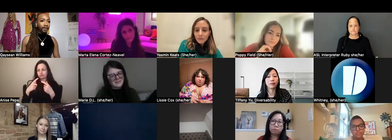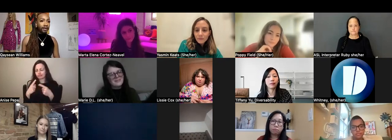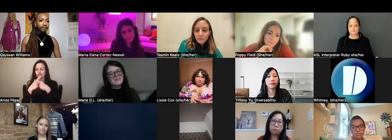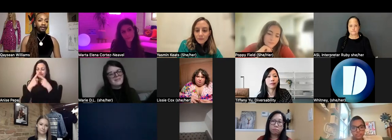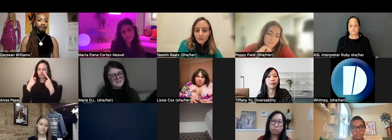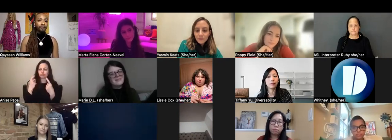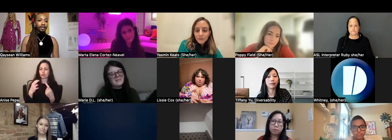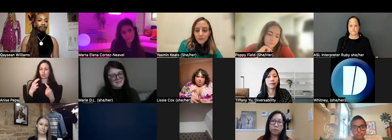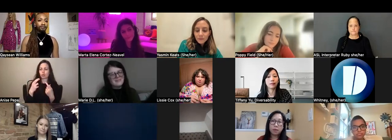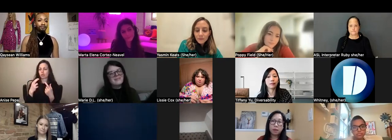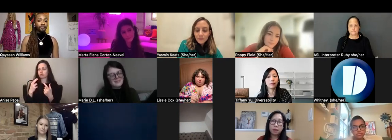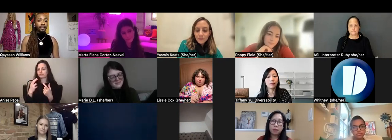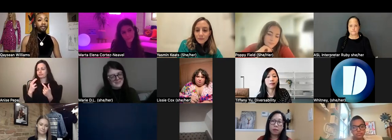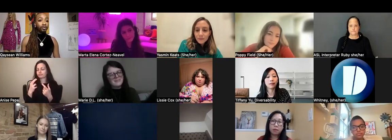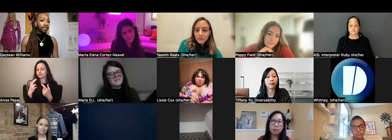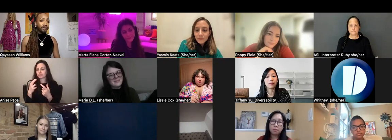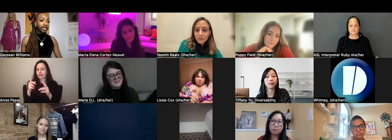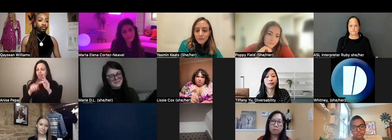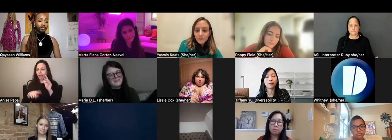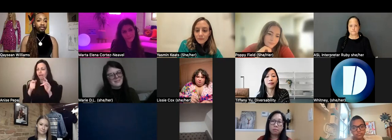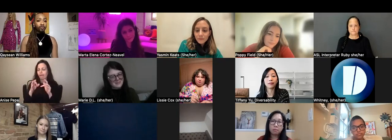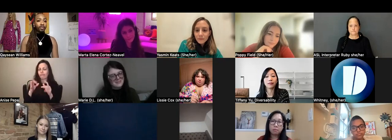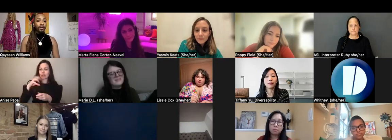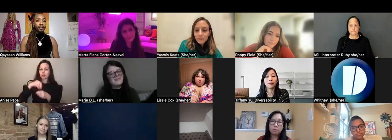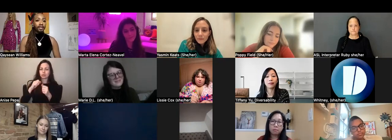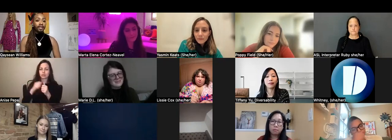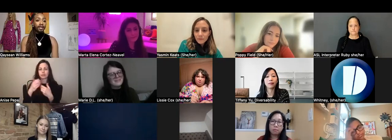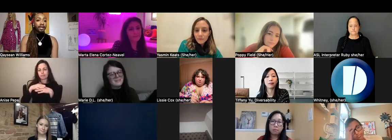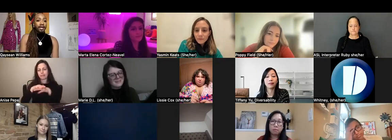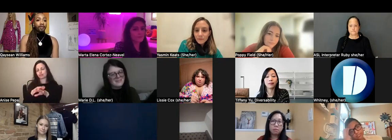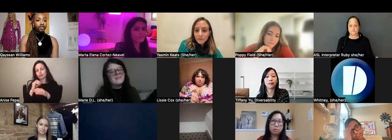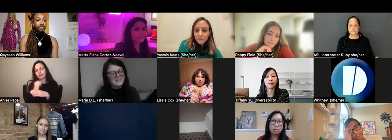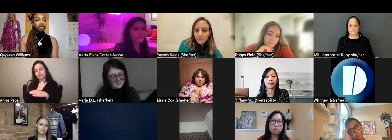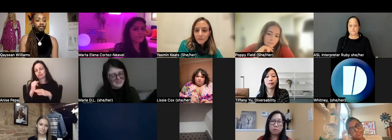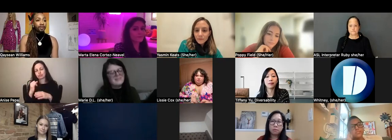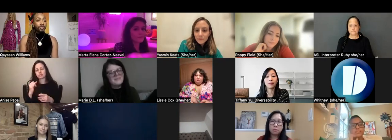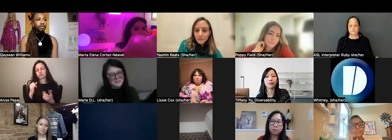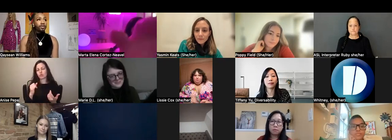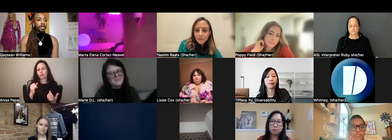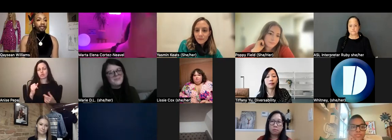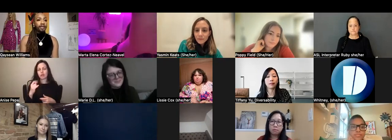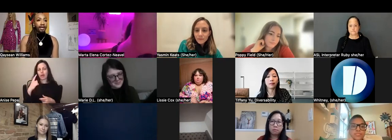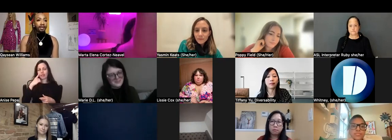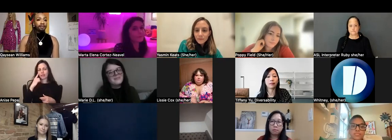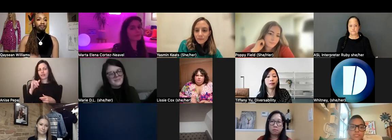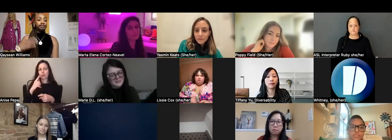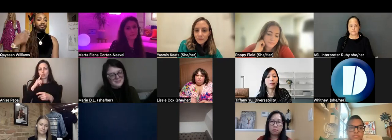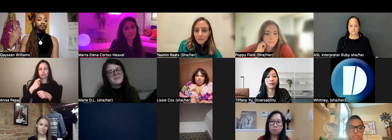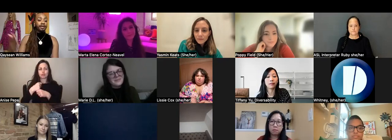lack thereof of inclusion in mainstream industry. So I think that it would just create